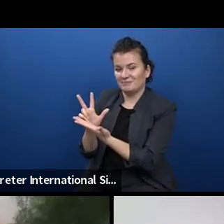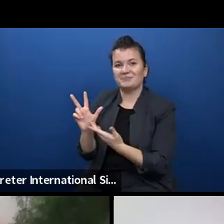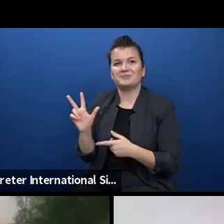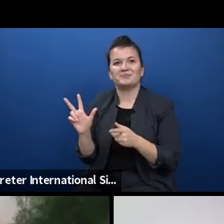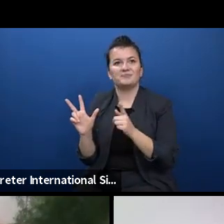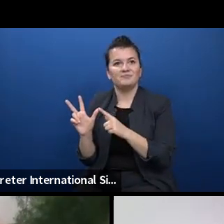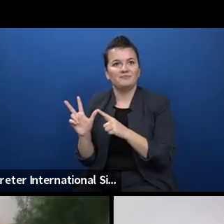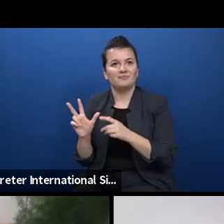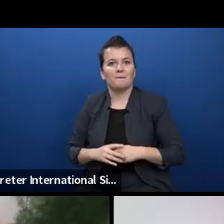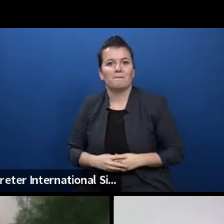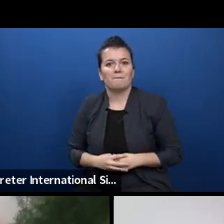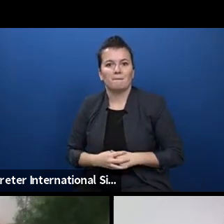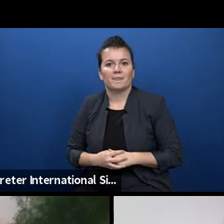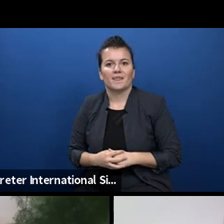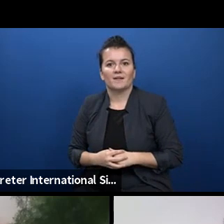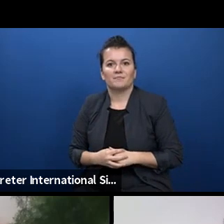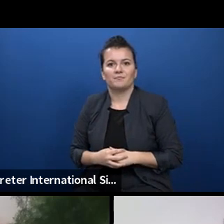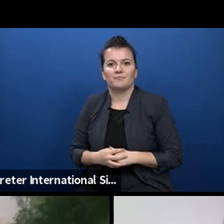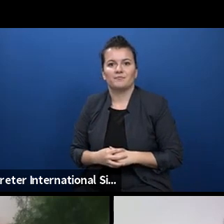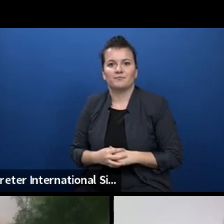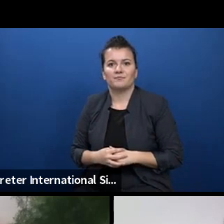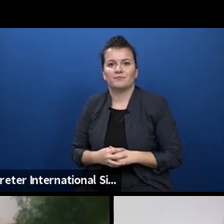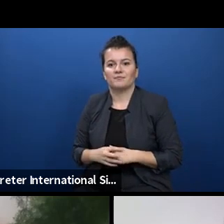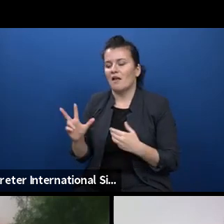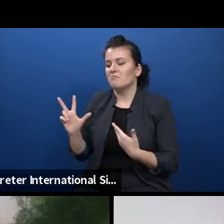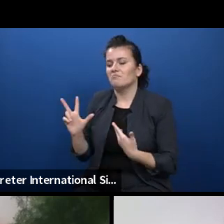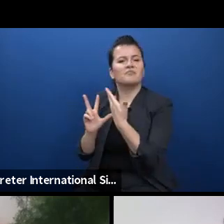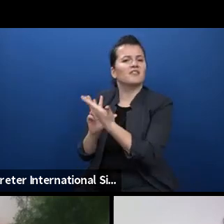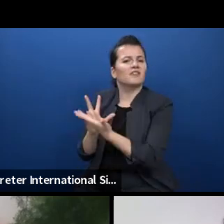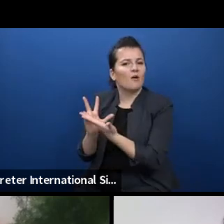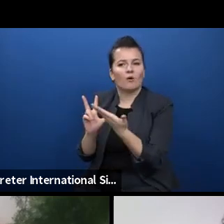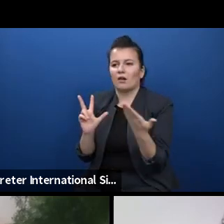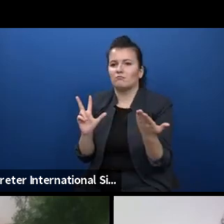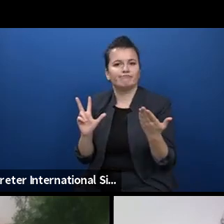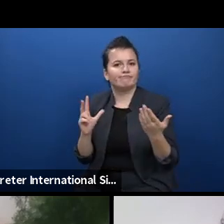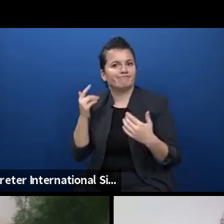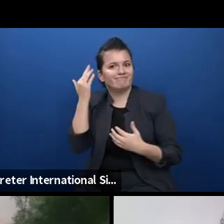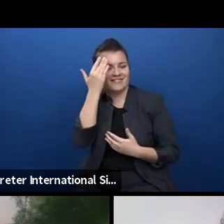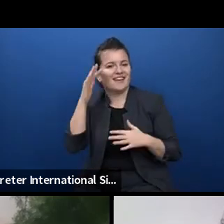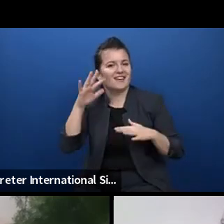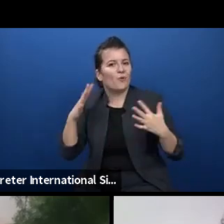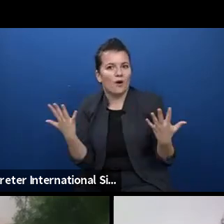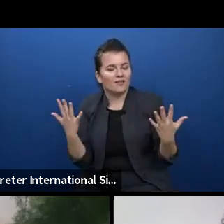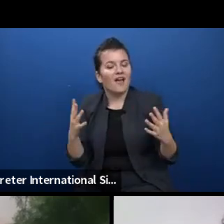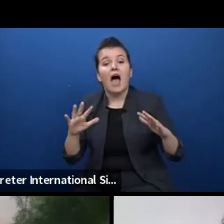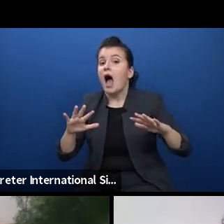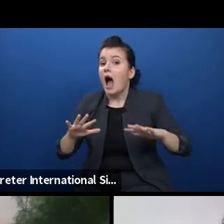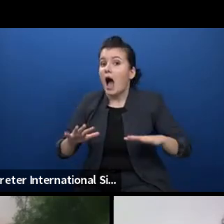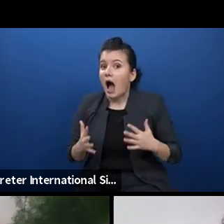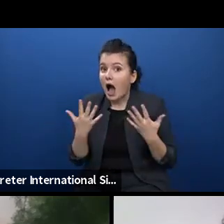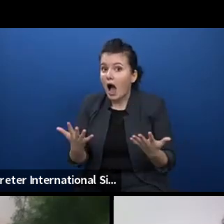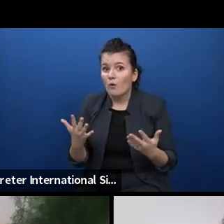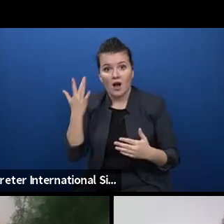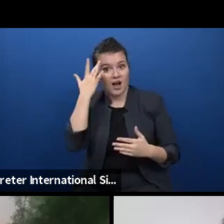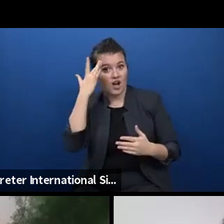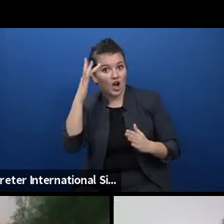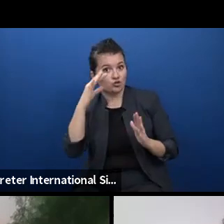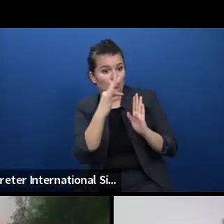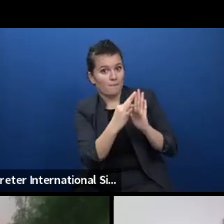and they will all in their own way reflect on the question how cultural policy should